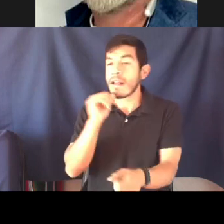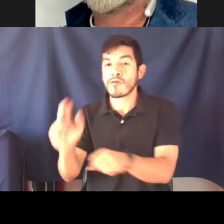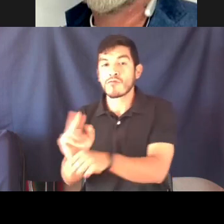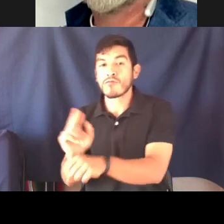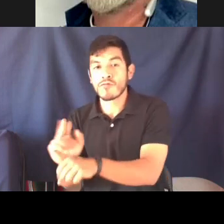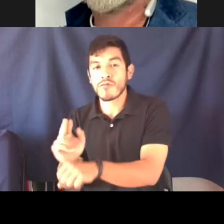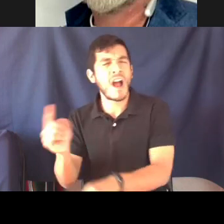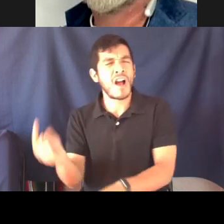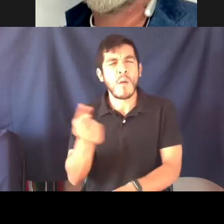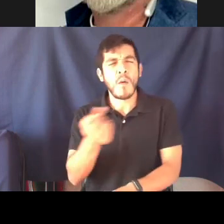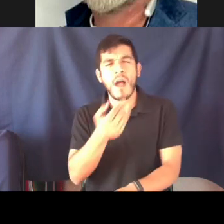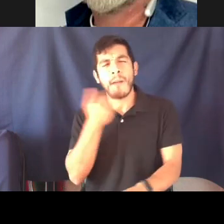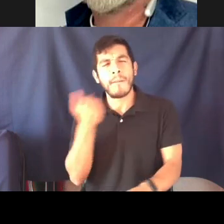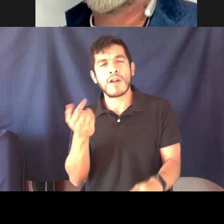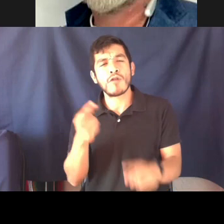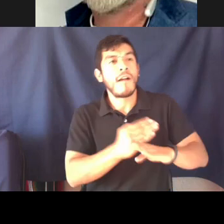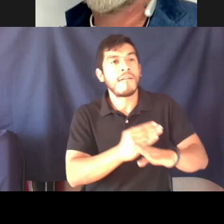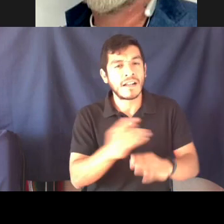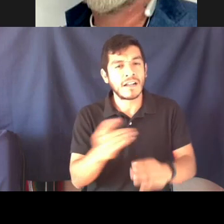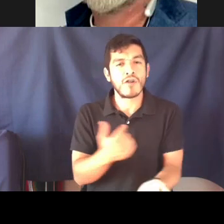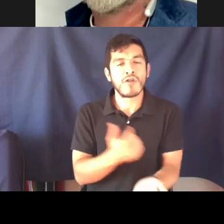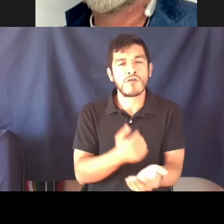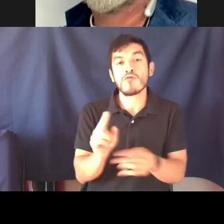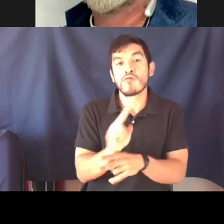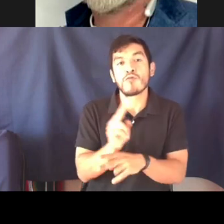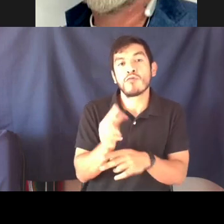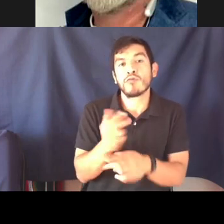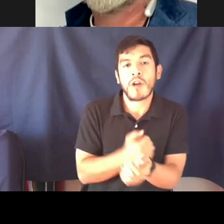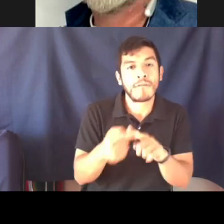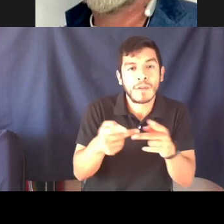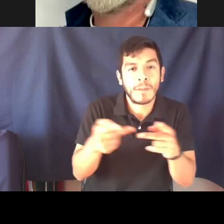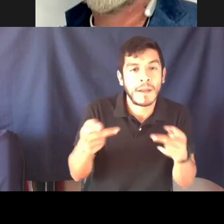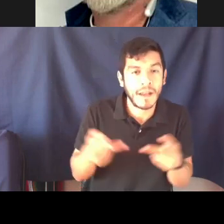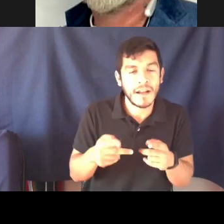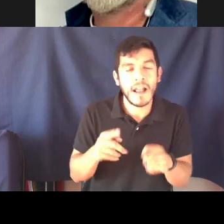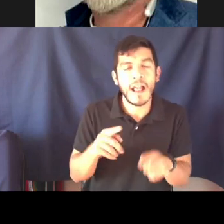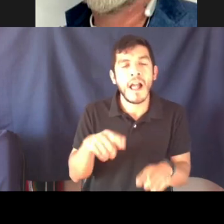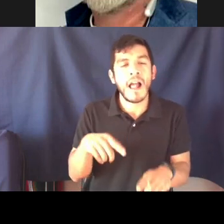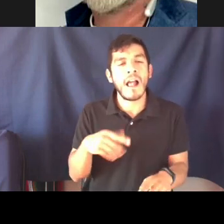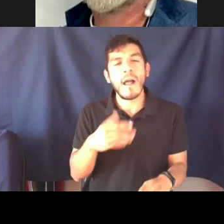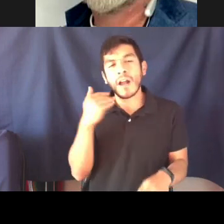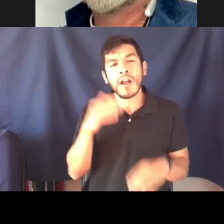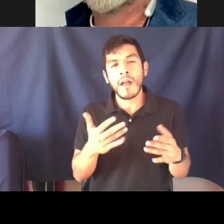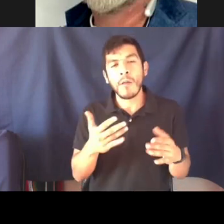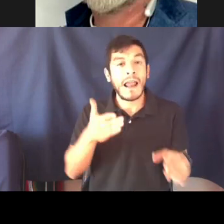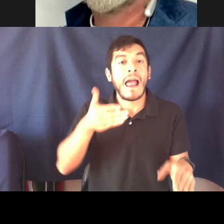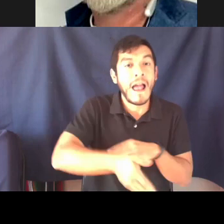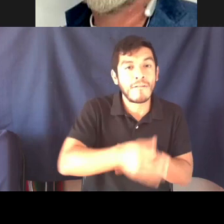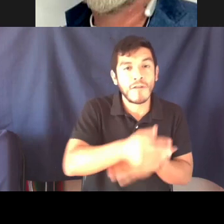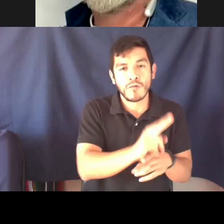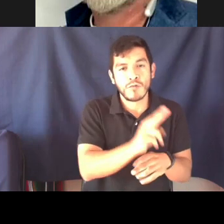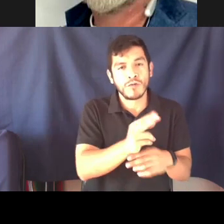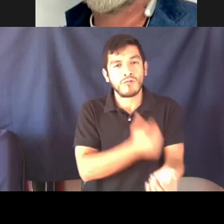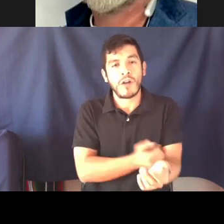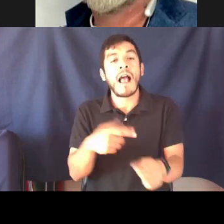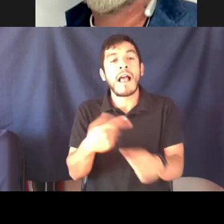say, opioids than waiting until they've been taking opioids and then try and intervene and do something about it, right? So I